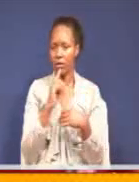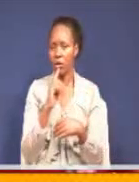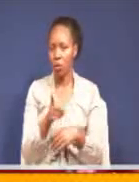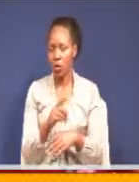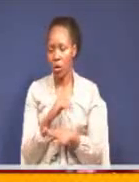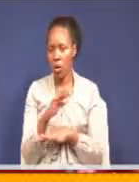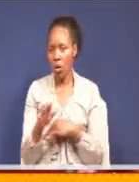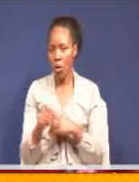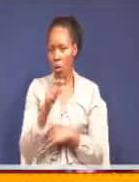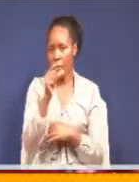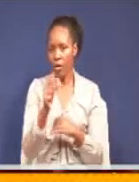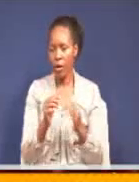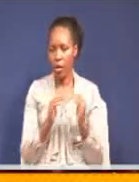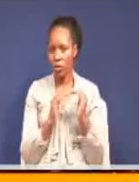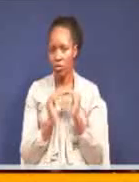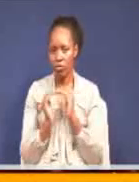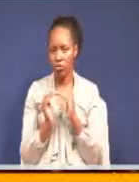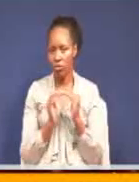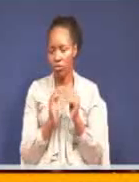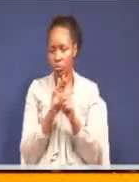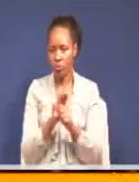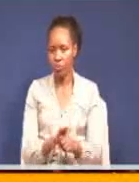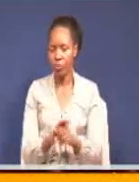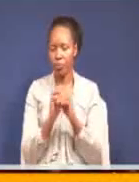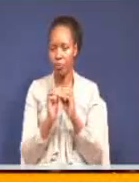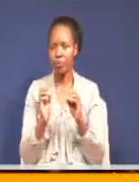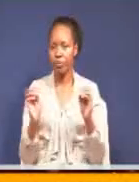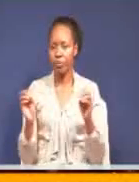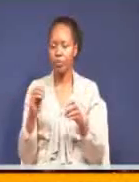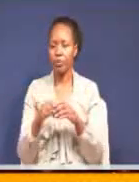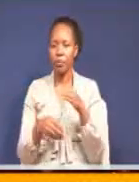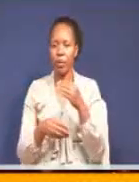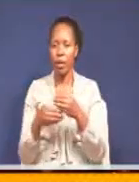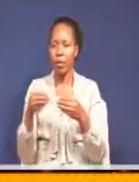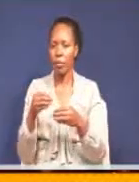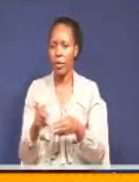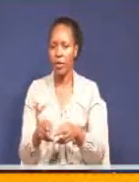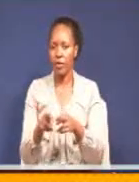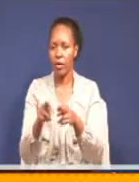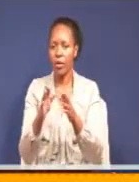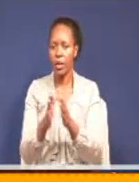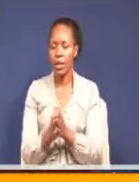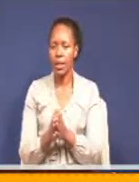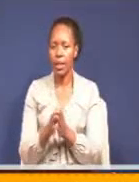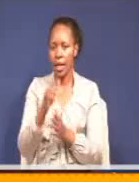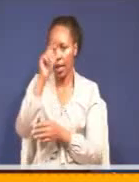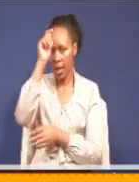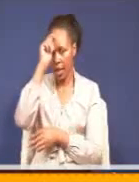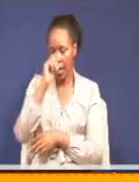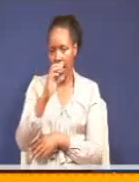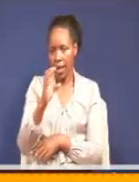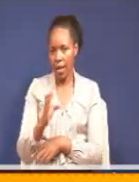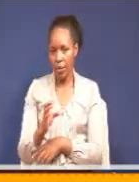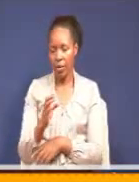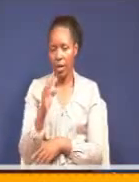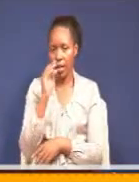noeko, iutengwa, kana kutigwa nyuma, kiri waki, no dhonde kibwa barabara. Tharaka constituency, honorable